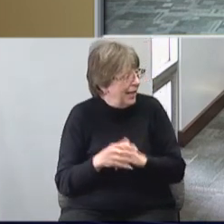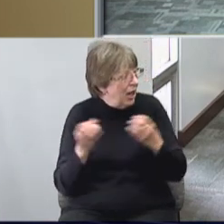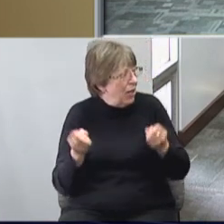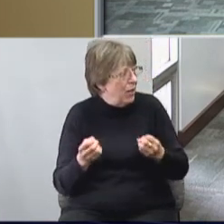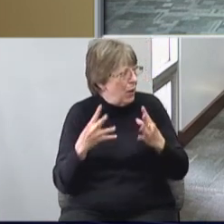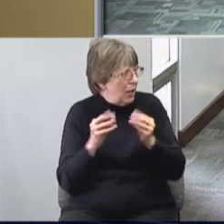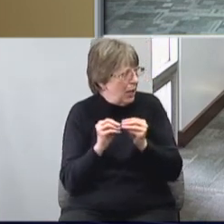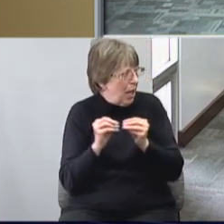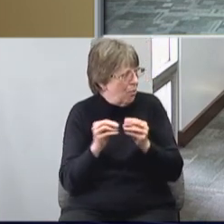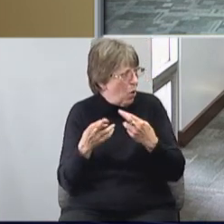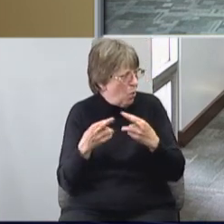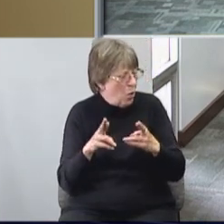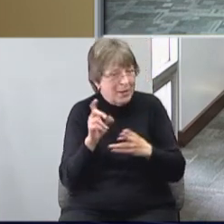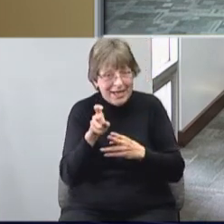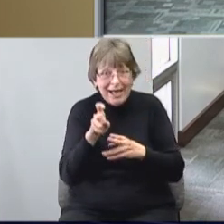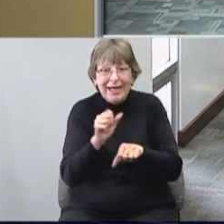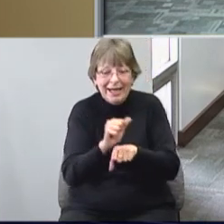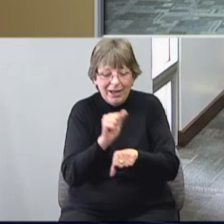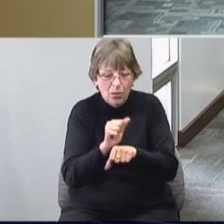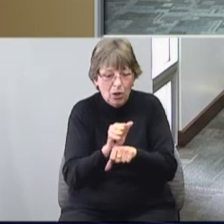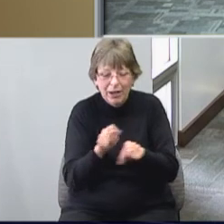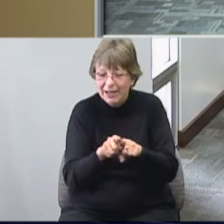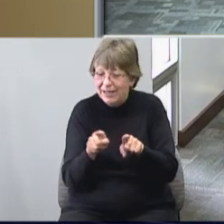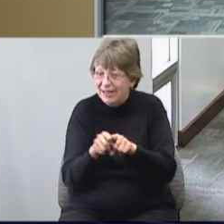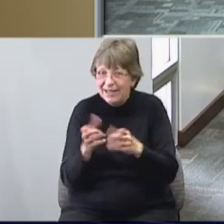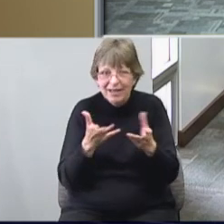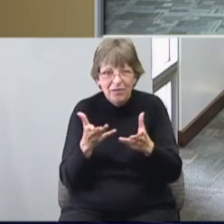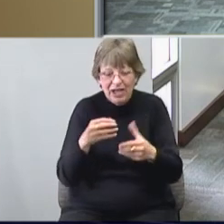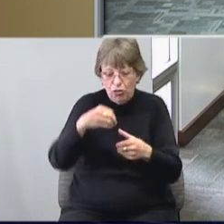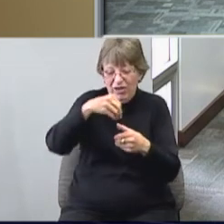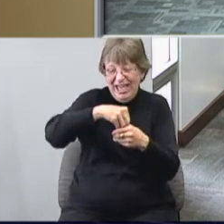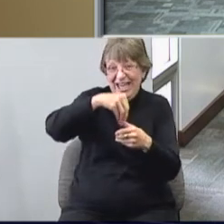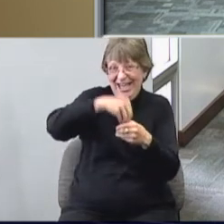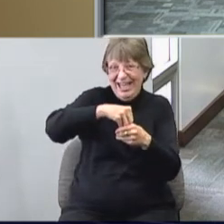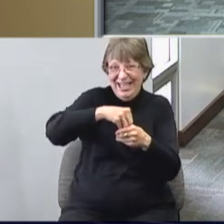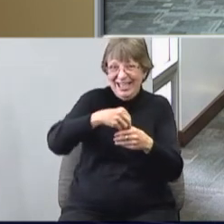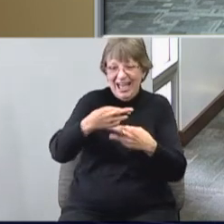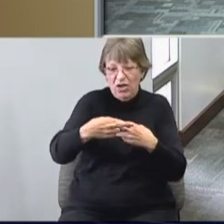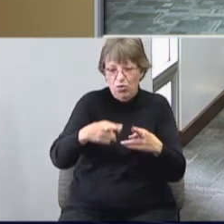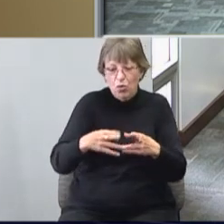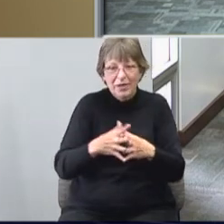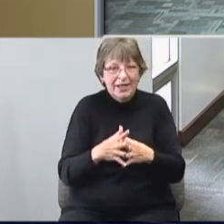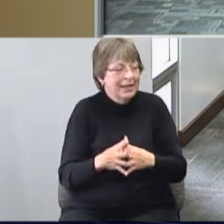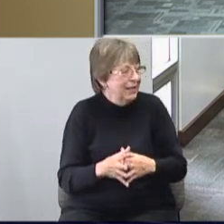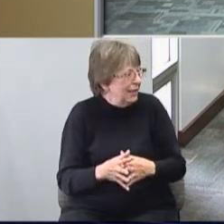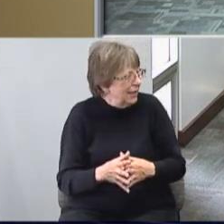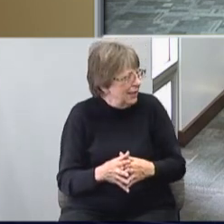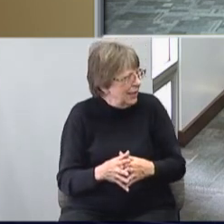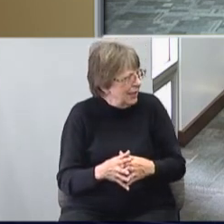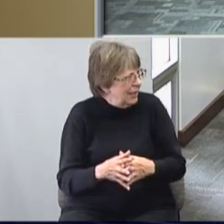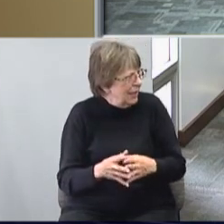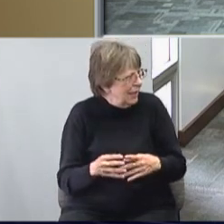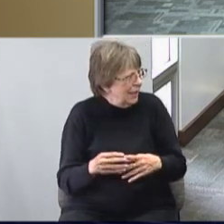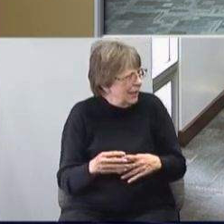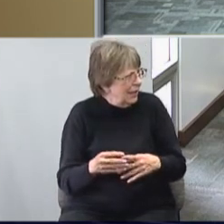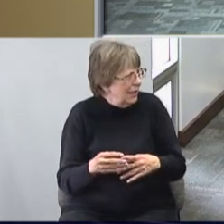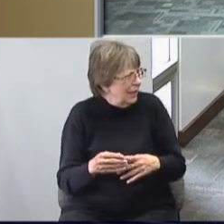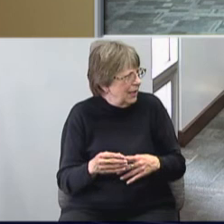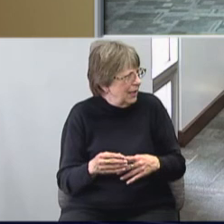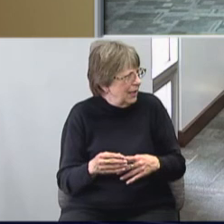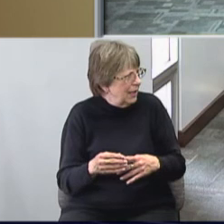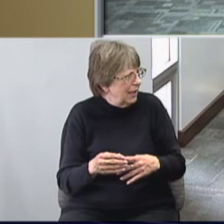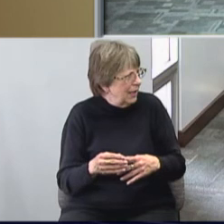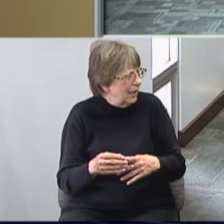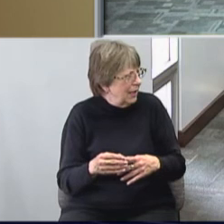done. We're going to do the same thing to the inside rooms, except we have to